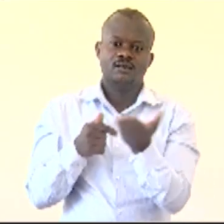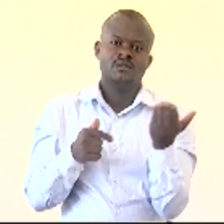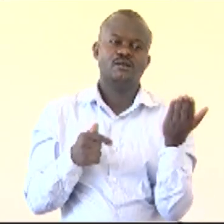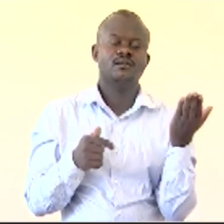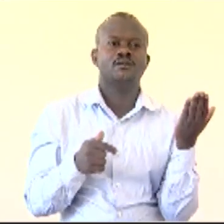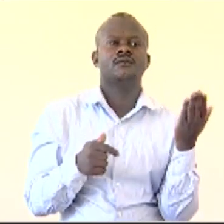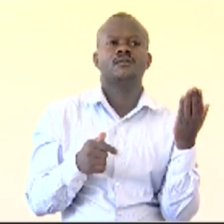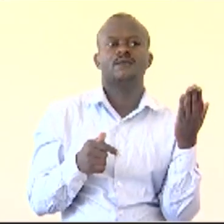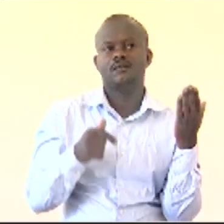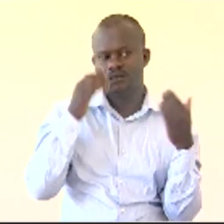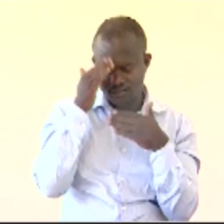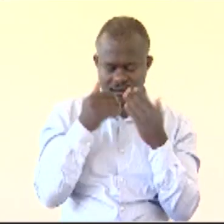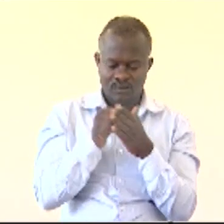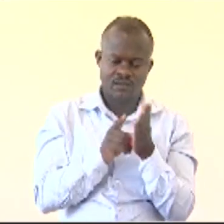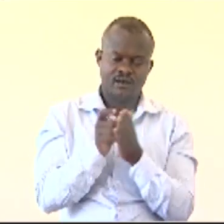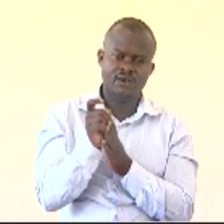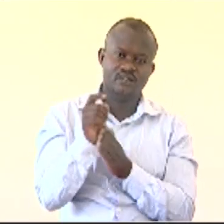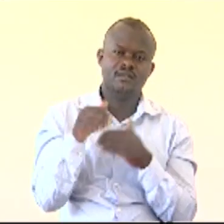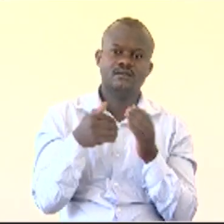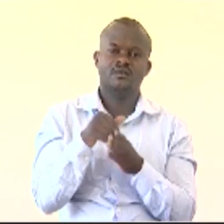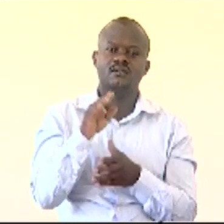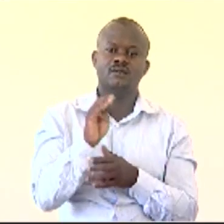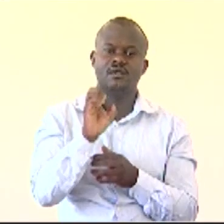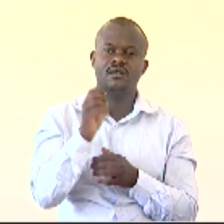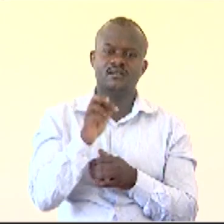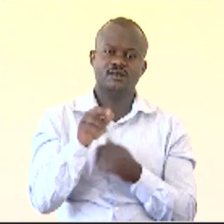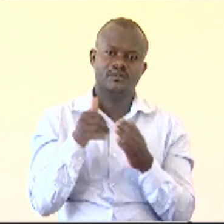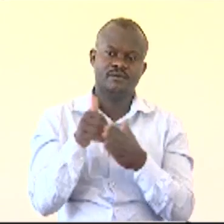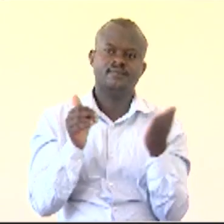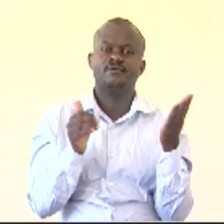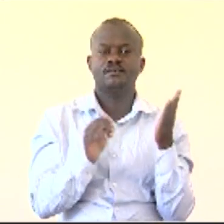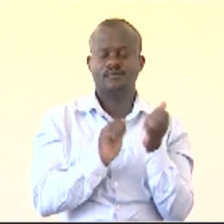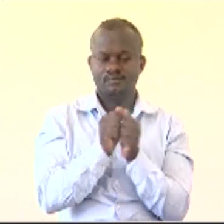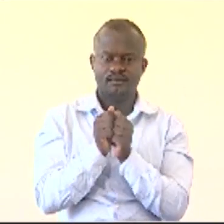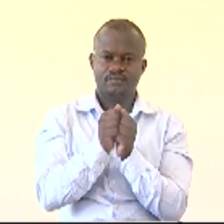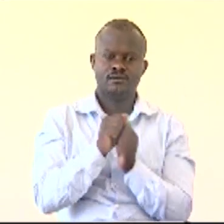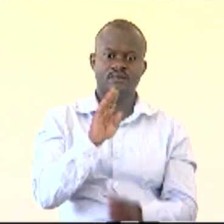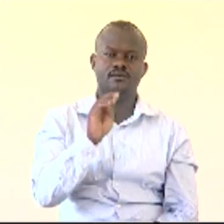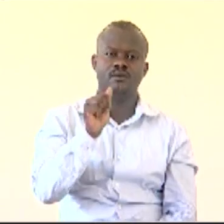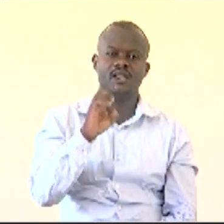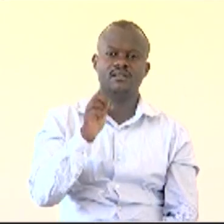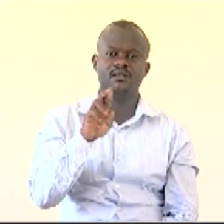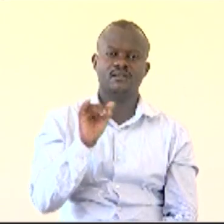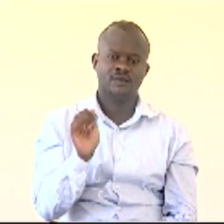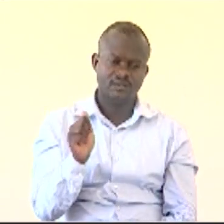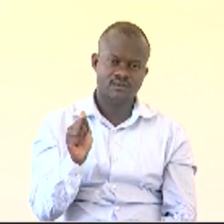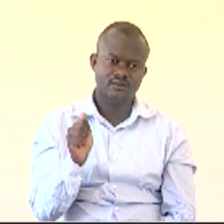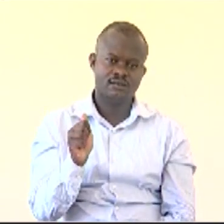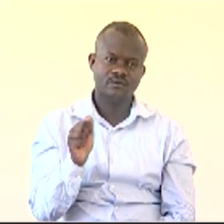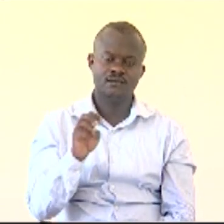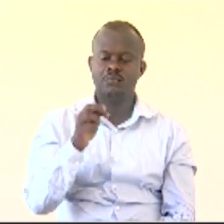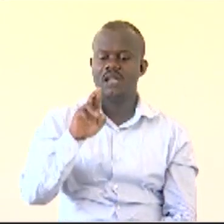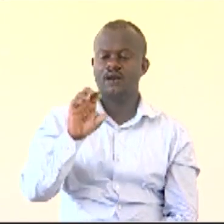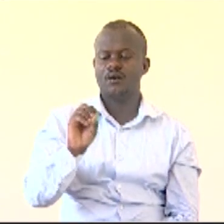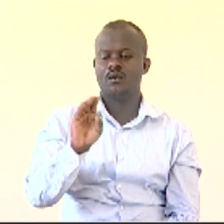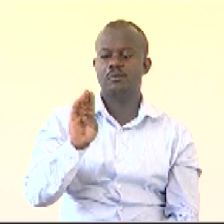COVID-19, but it is caused by the virus, not by bacteria. But tuberculosis is caused by the bacteria, Mycobacterium